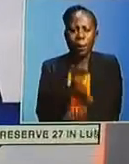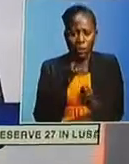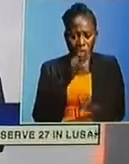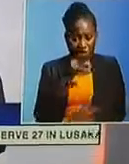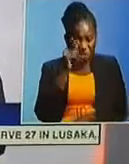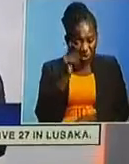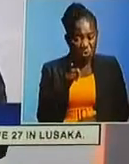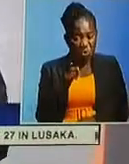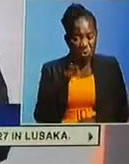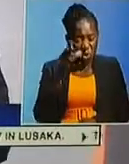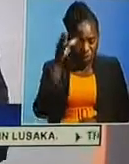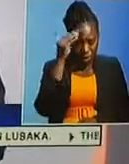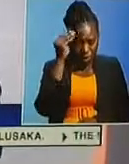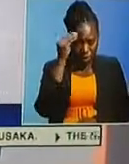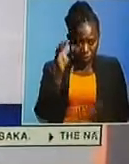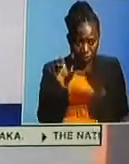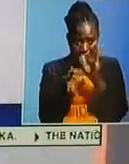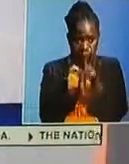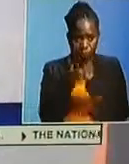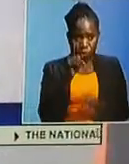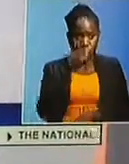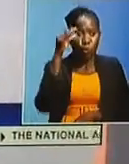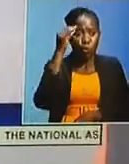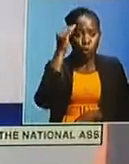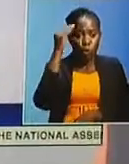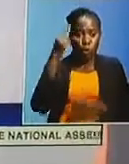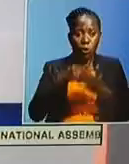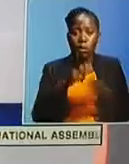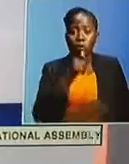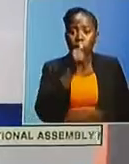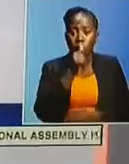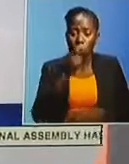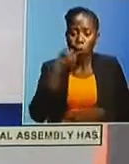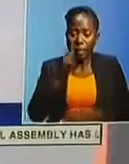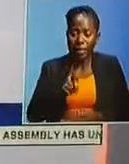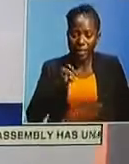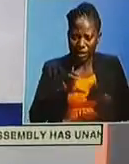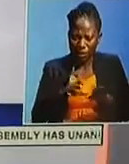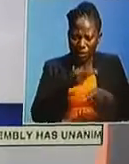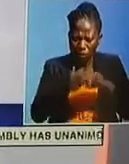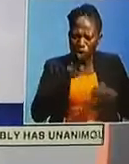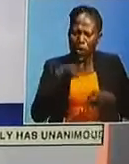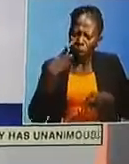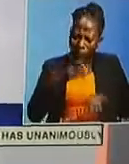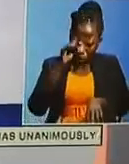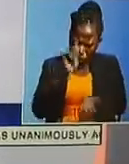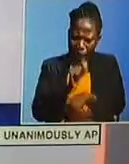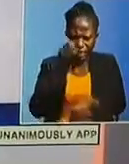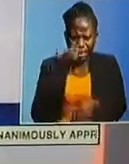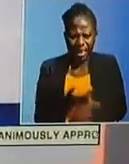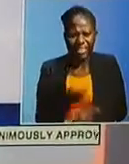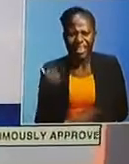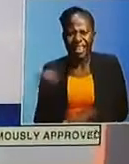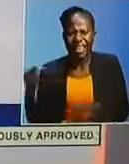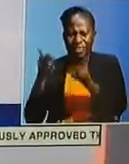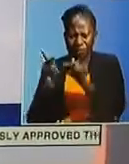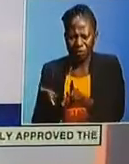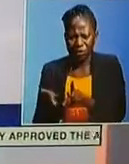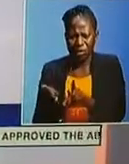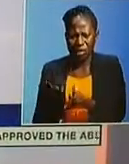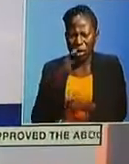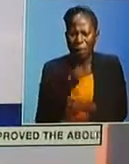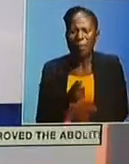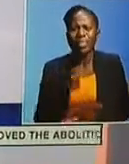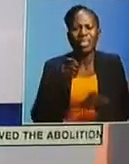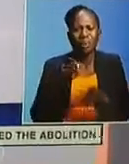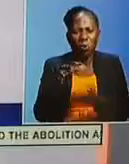as frankly, you know what is required of a journalist, do your job without interference. Nobody should do, of course, interfere with